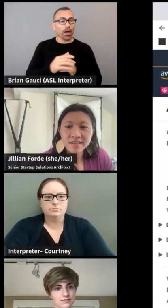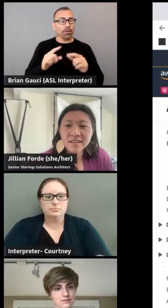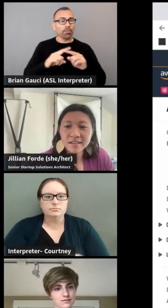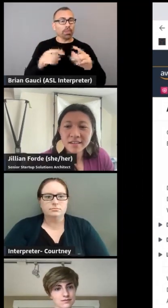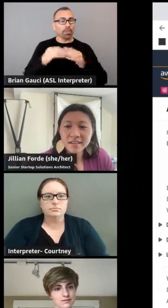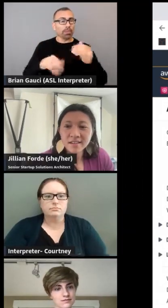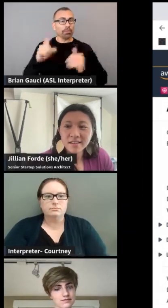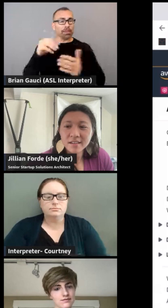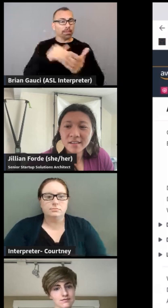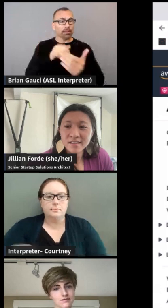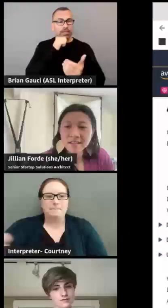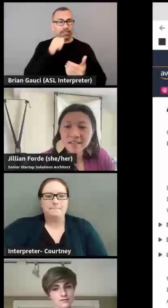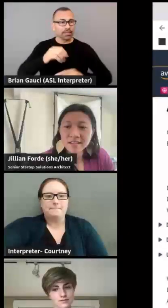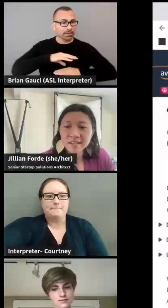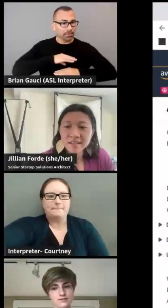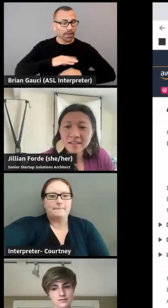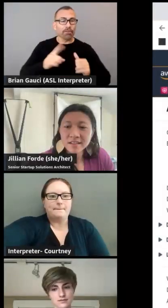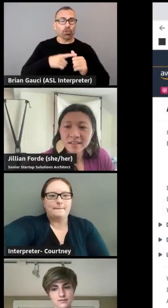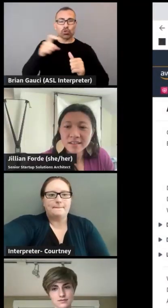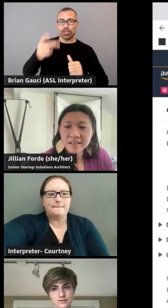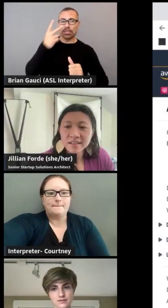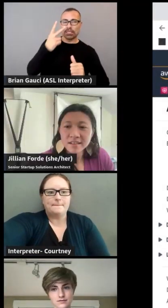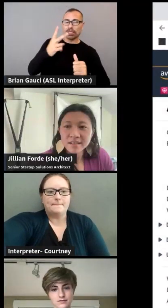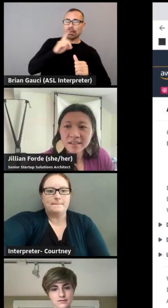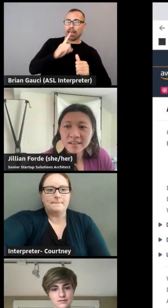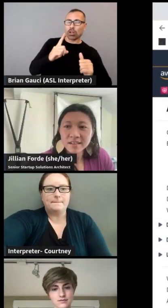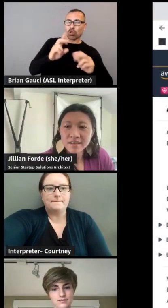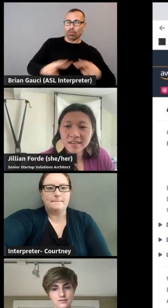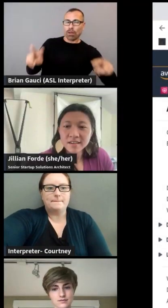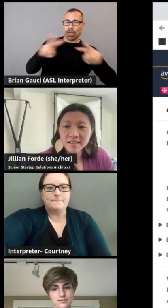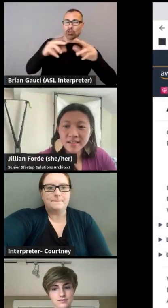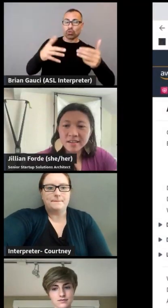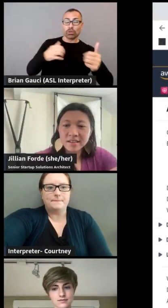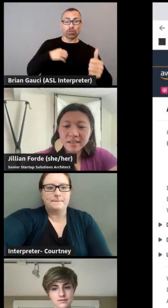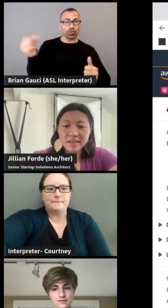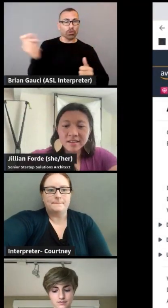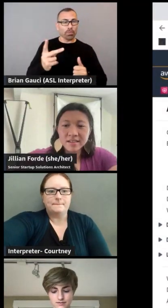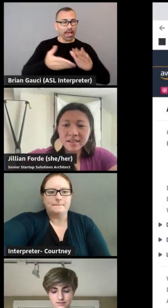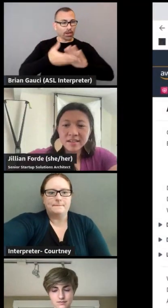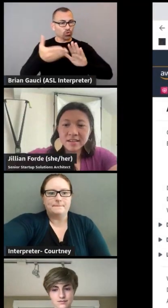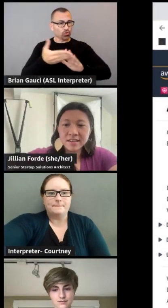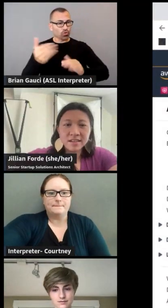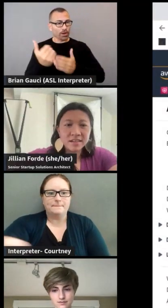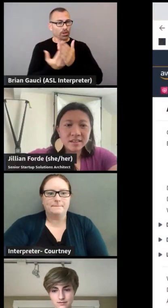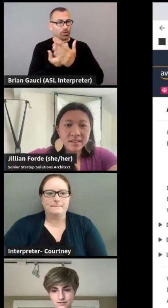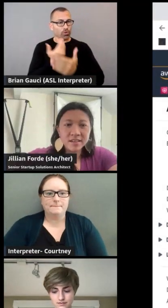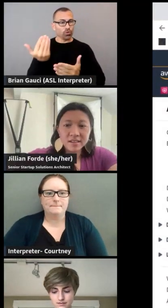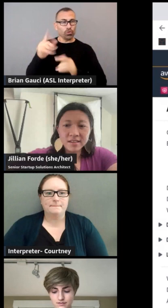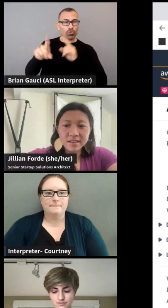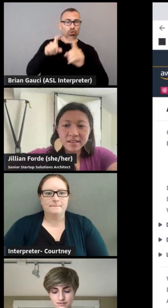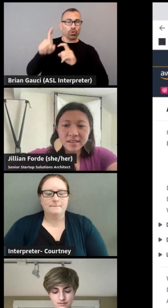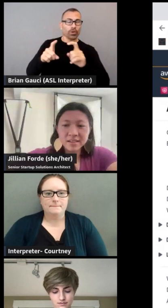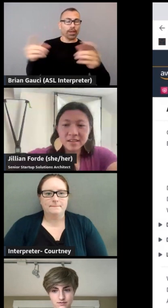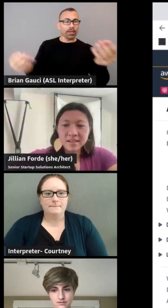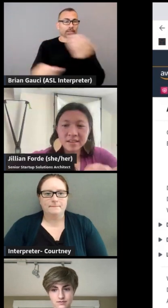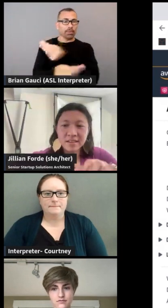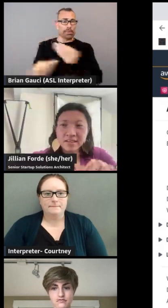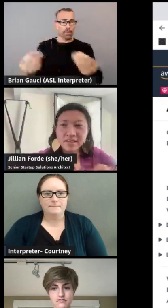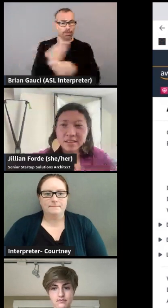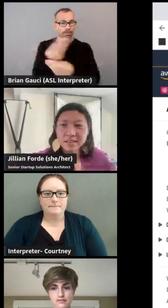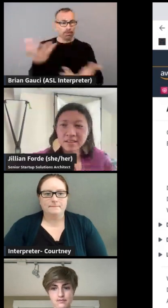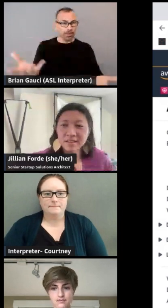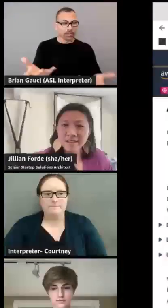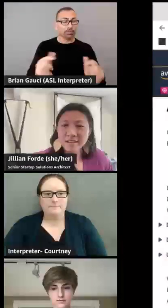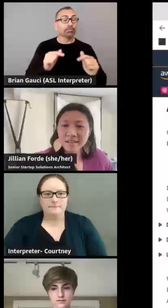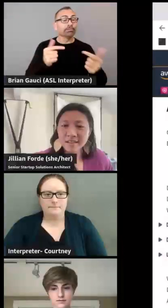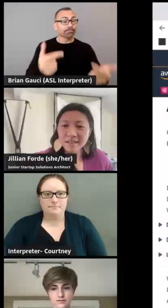need to find out what is the actual value. And so now you go back and you have to run a new query. So we're now passing that information back to you. So you can see in